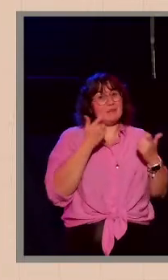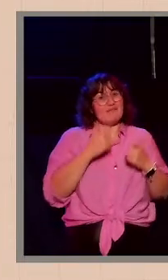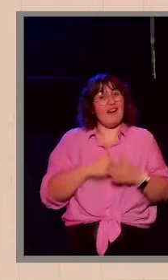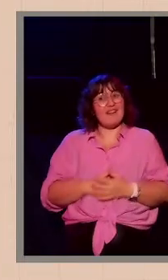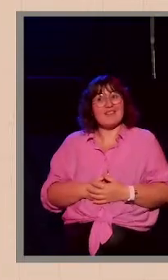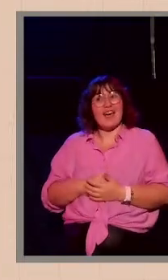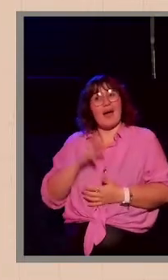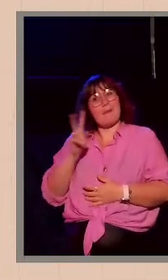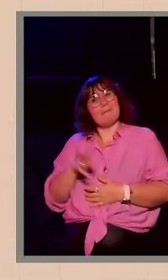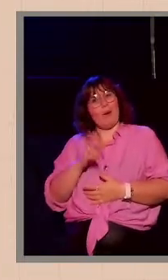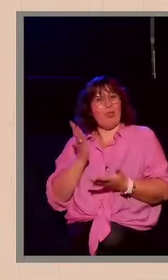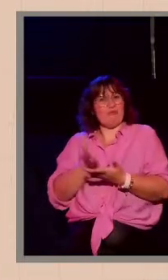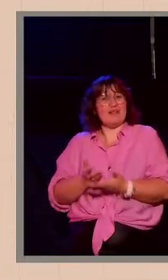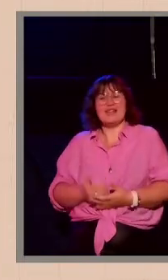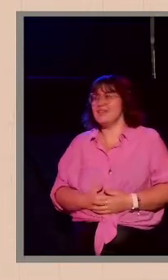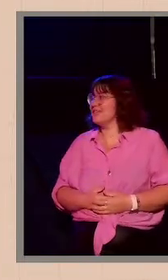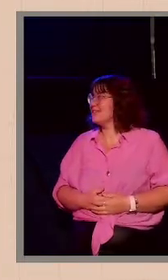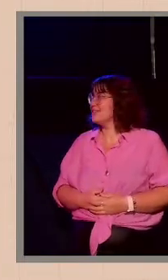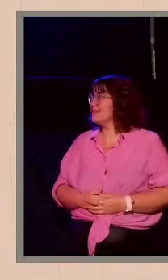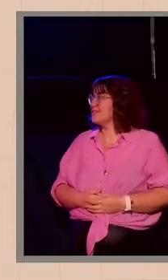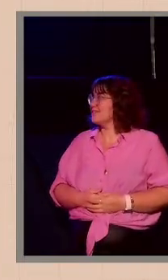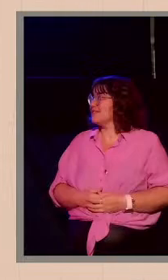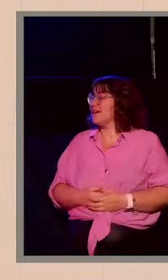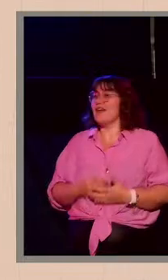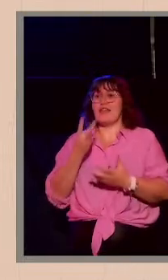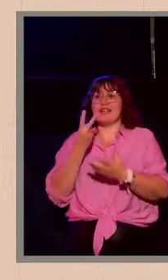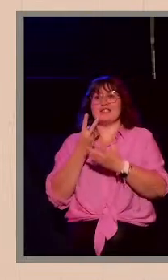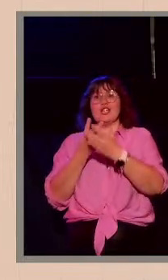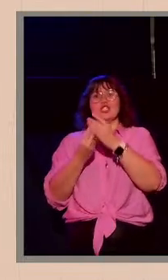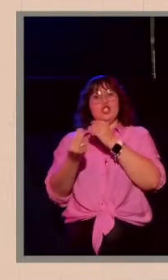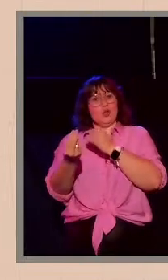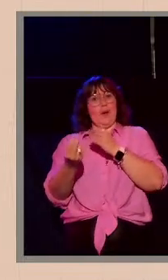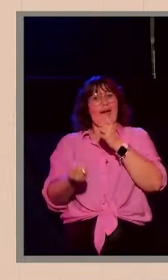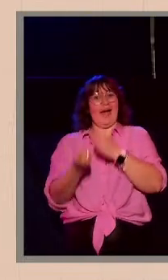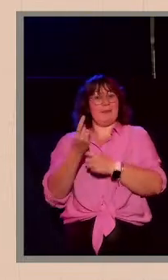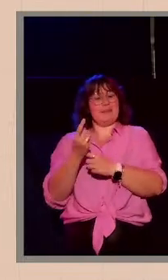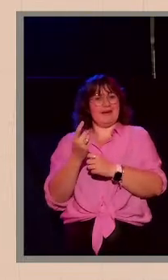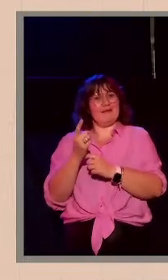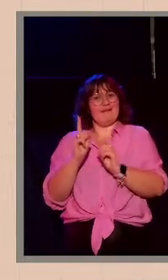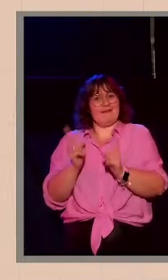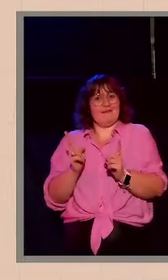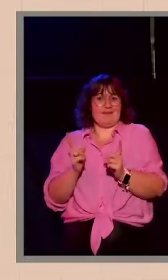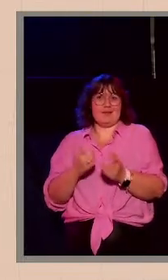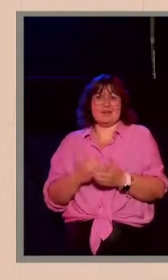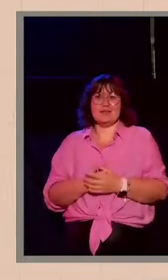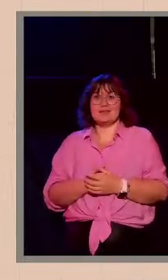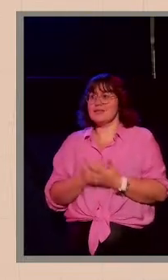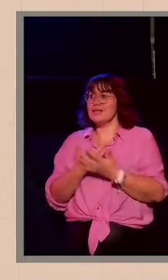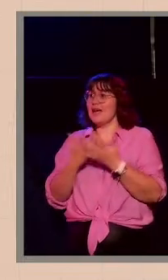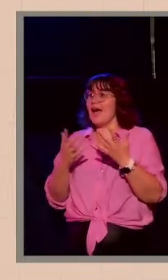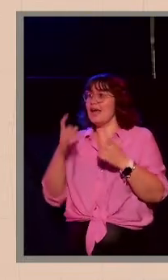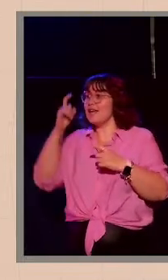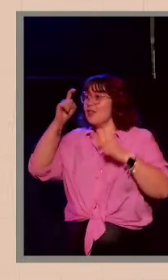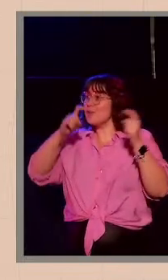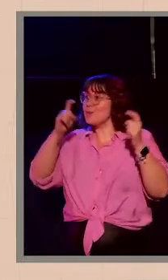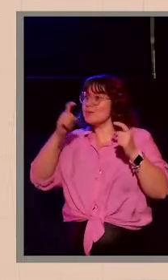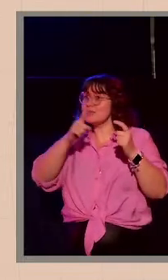bit of both, I guess. You know. There is a duet going on, yeah. Does anyone else have a thought on